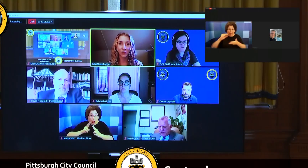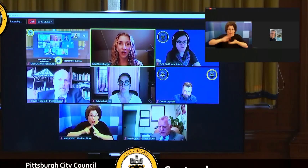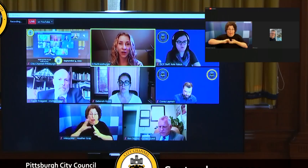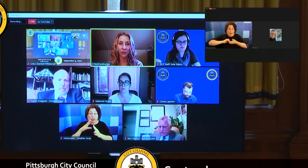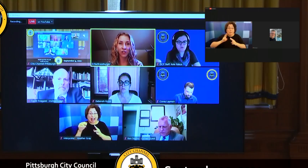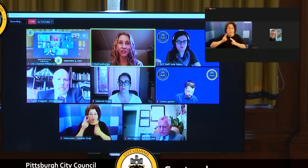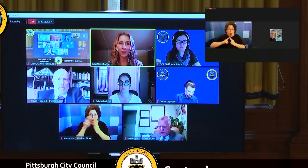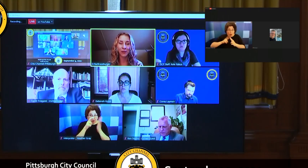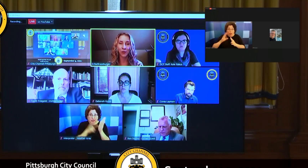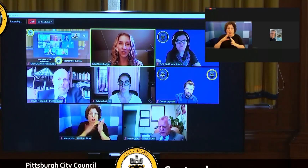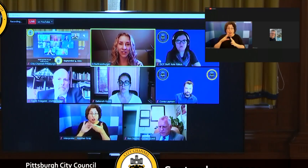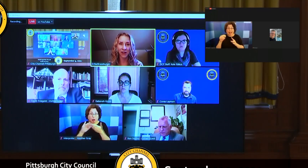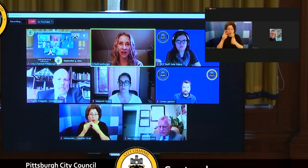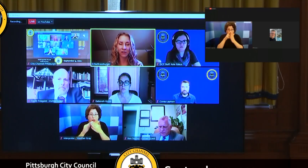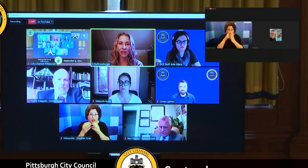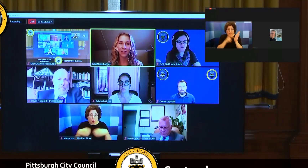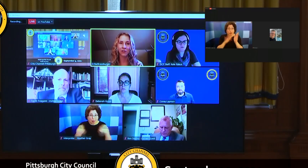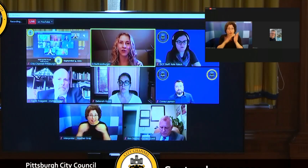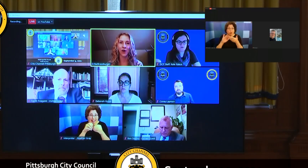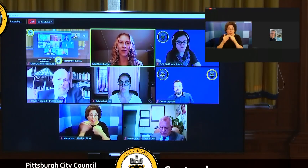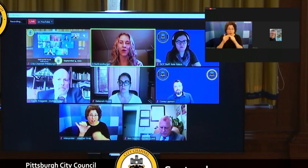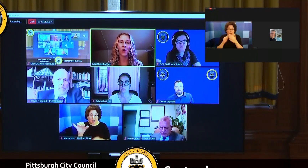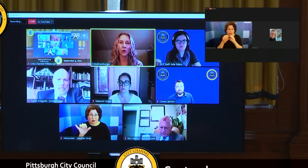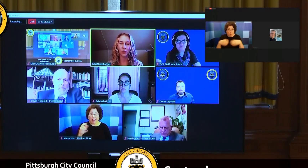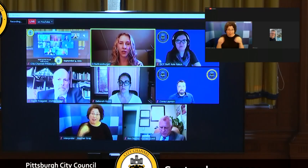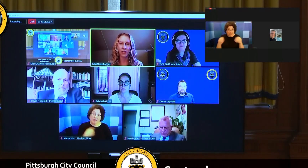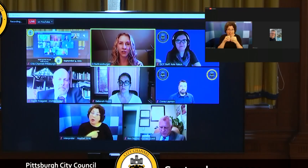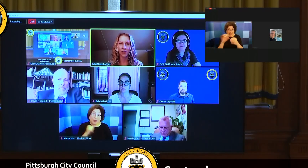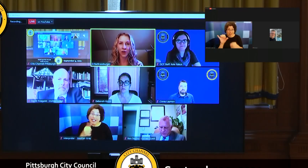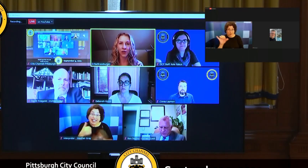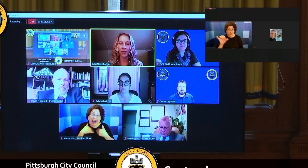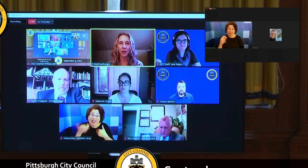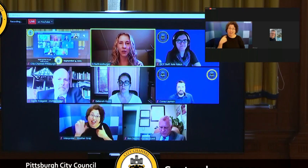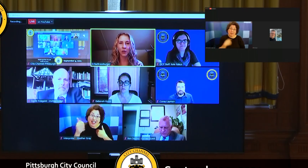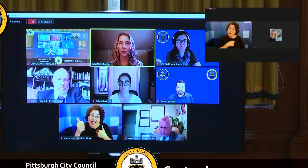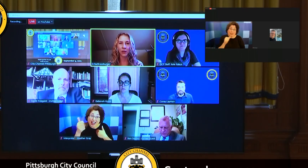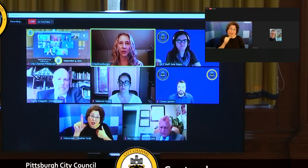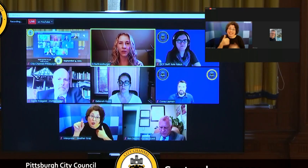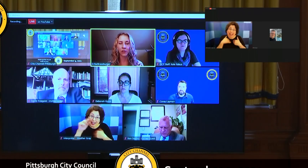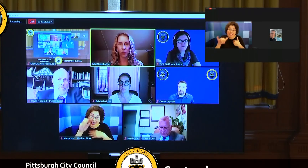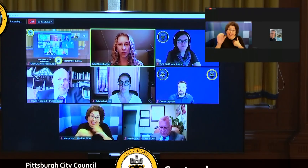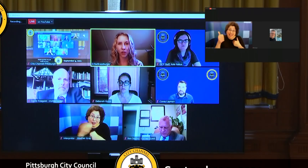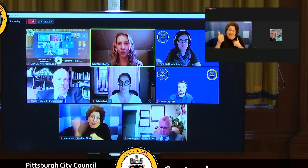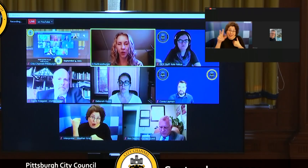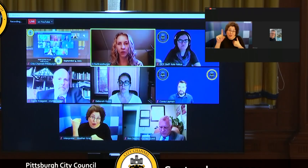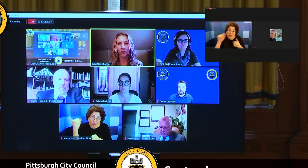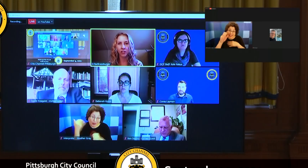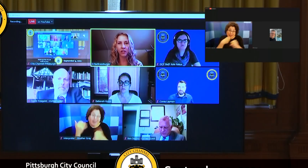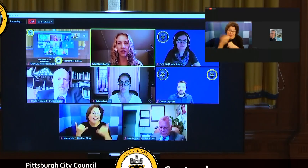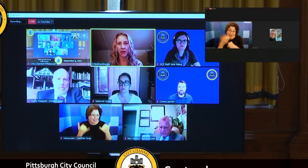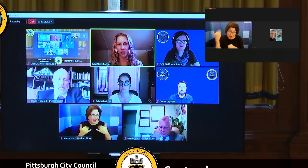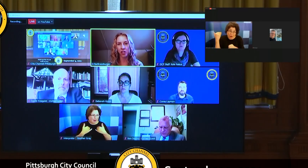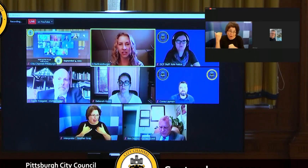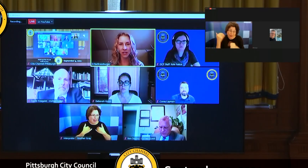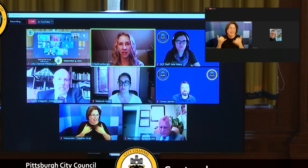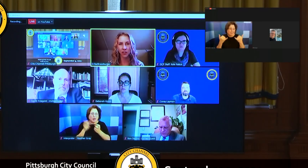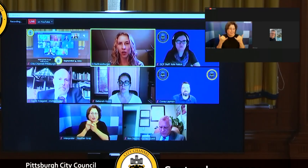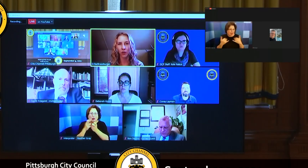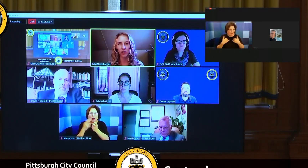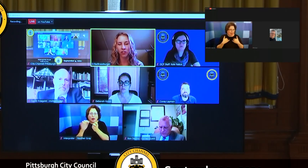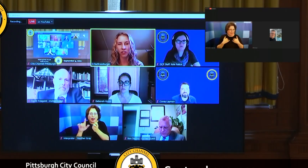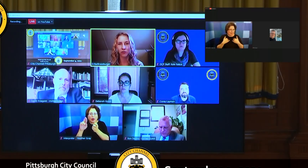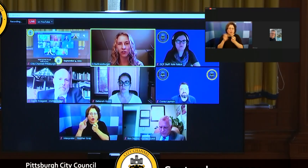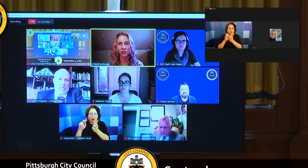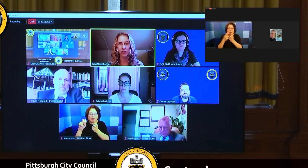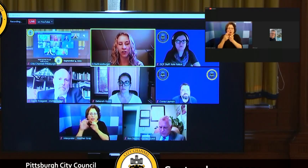as well, which is something that we did not have 10 years ago or 20 years ago. But with the Squirrel Hill Urban Coalition and the Shadyside Action